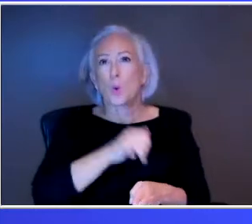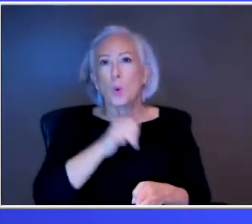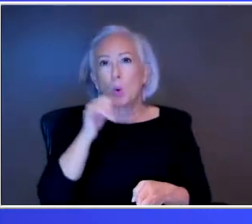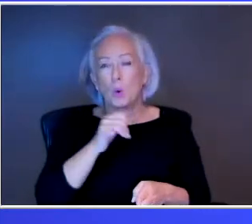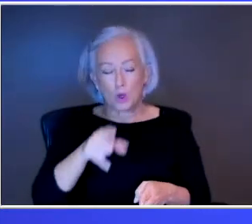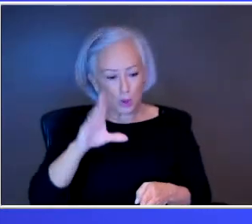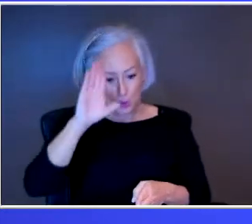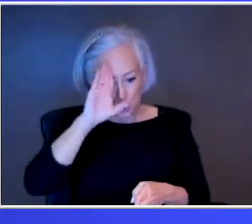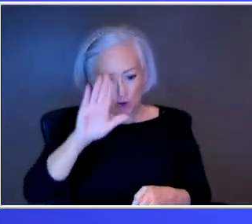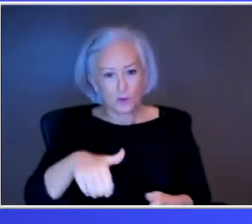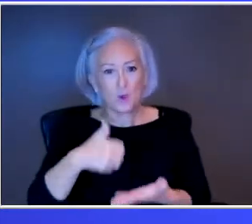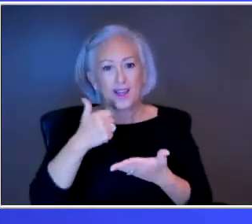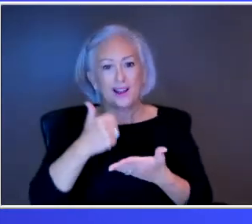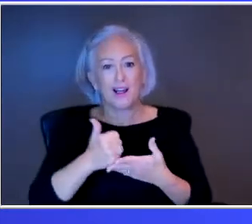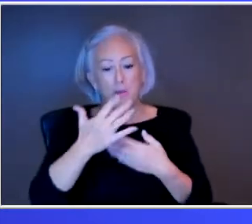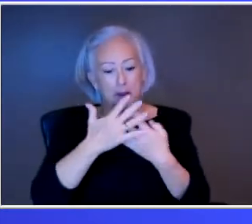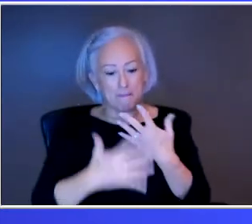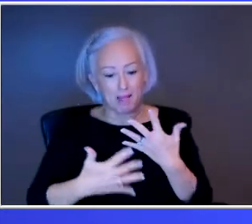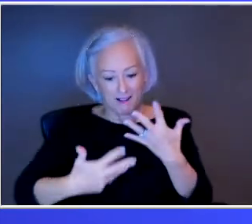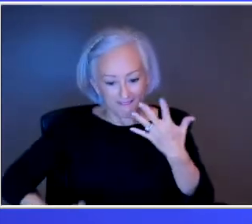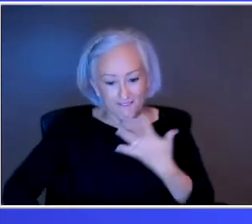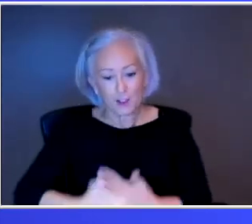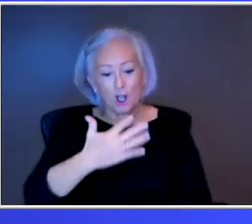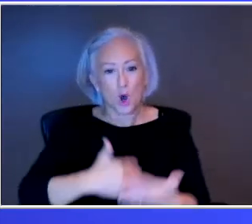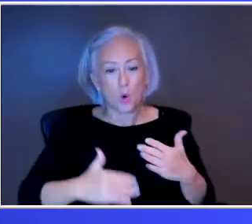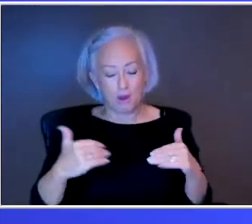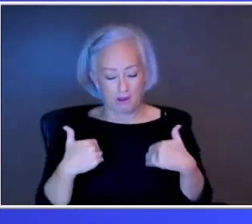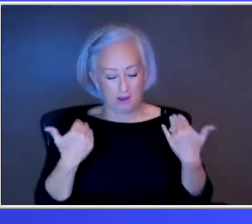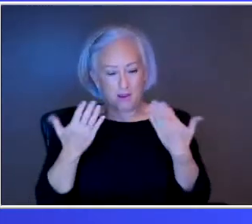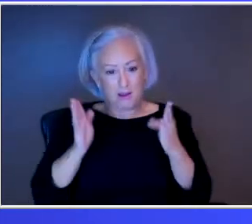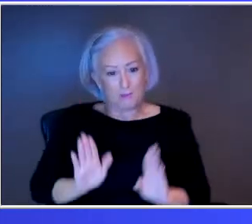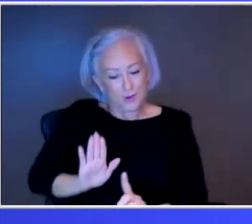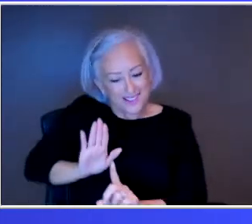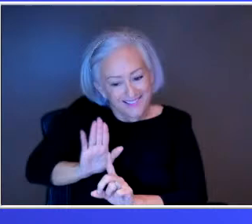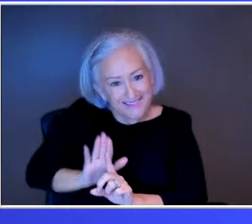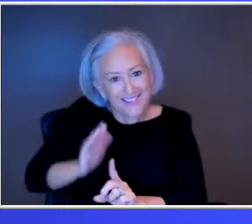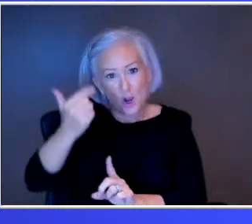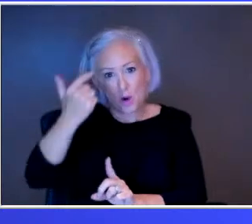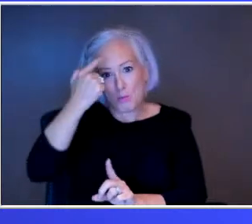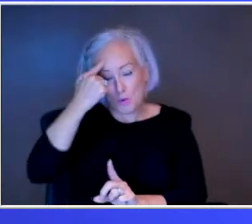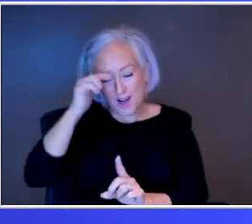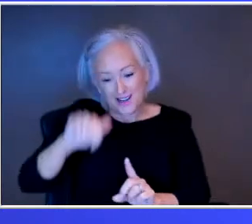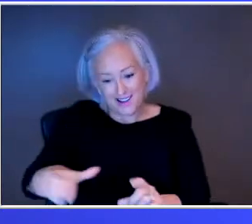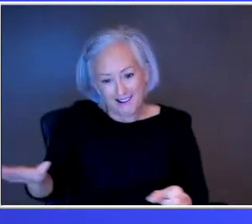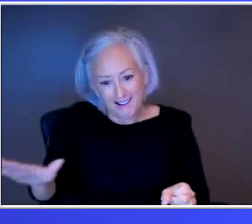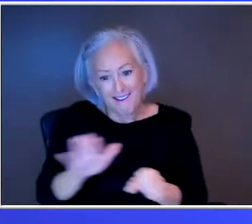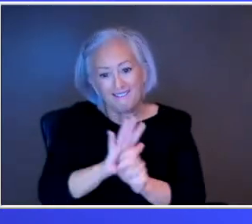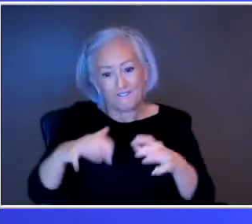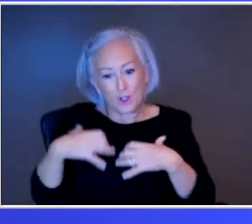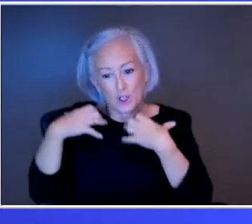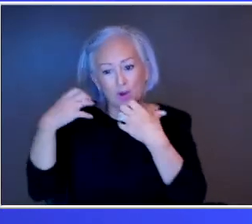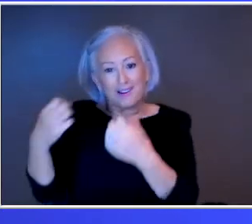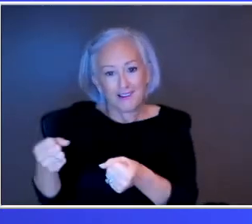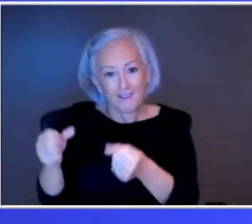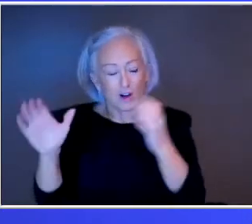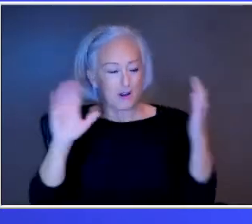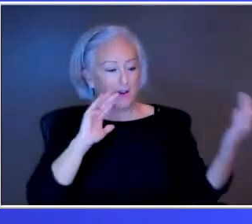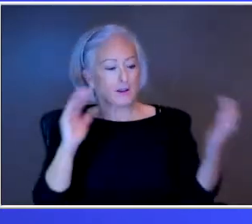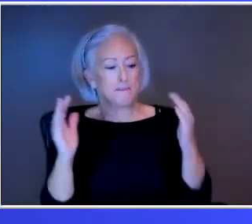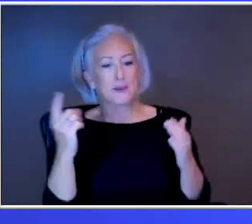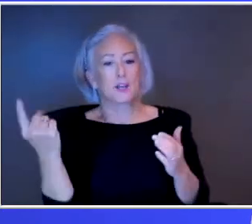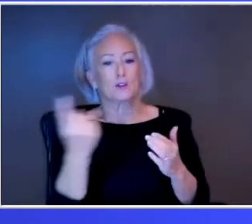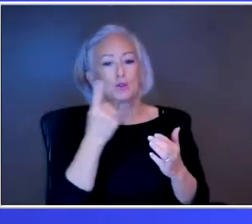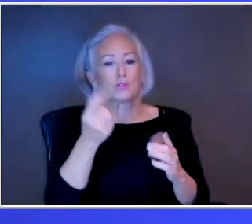young person's brain has a better opportunity to make full recovery compared to somebody who's already had